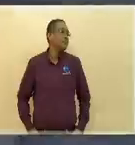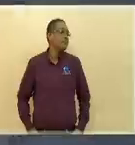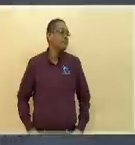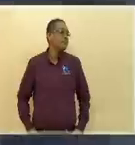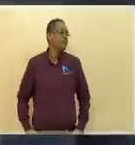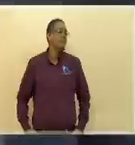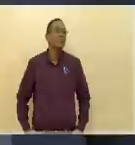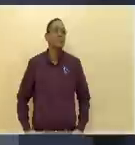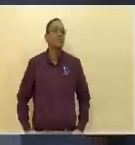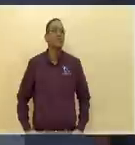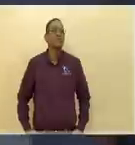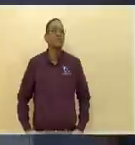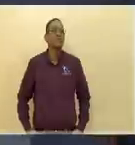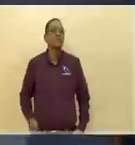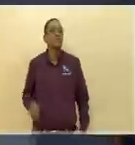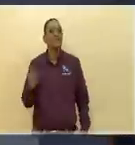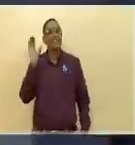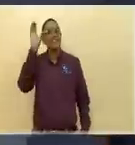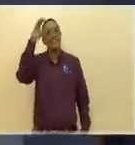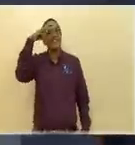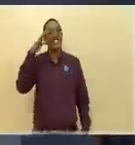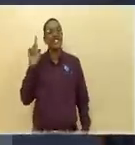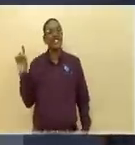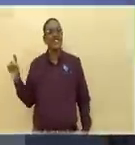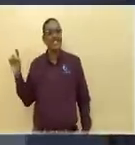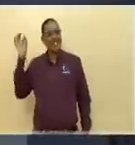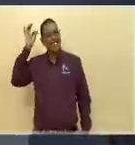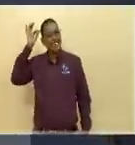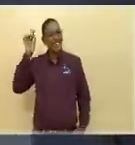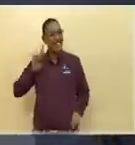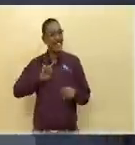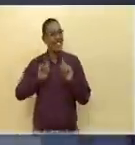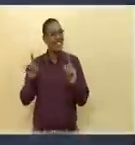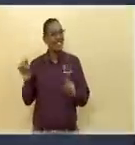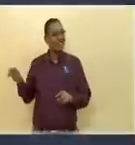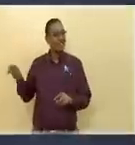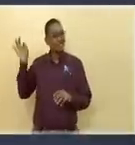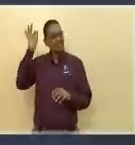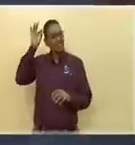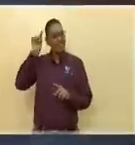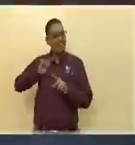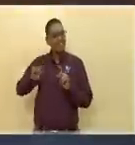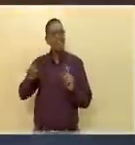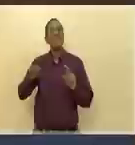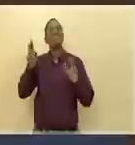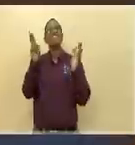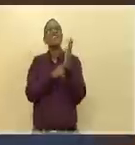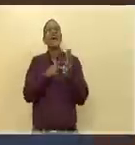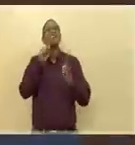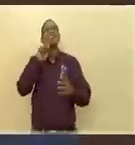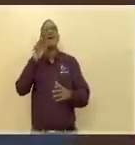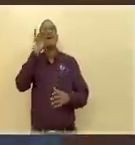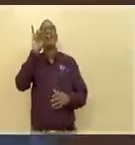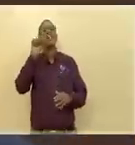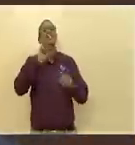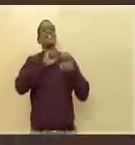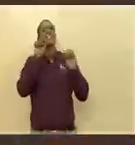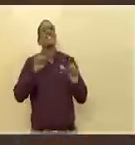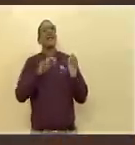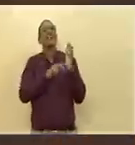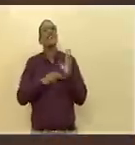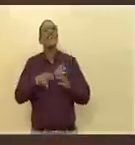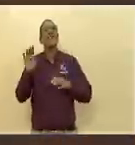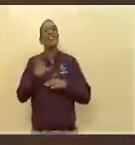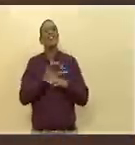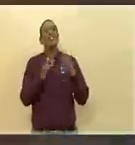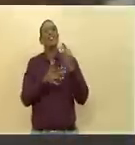The official signing now of the National Identification System contract for the digitization of public